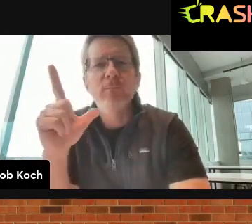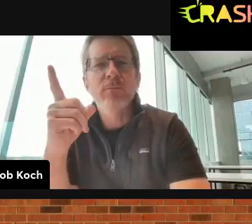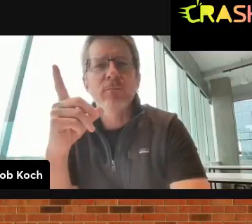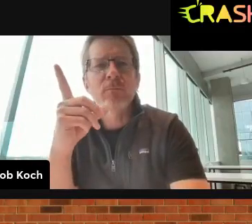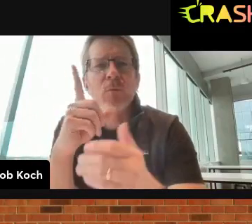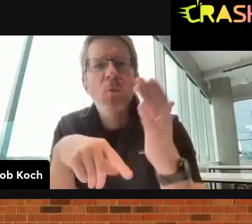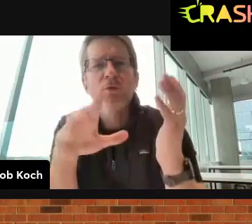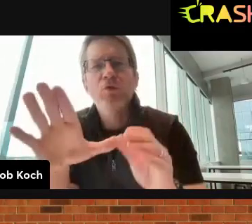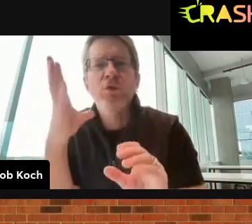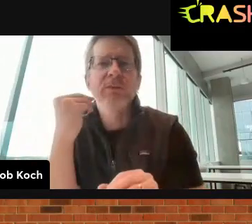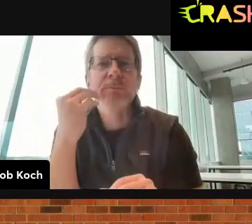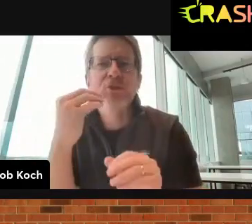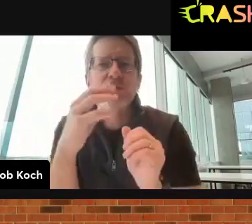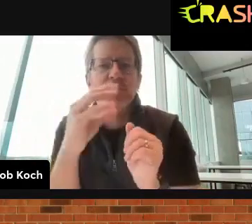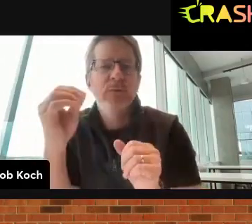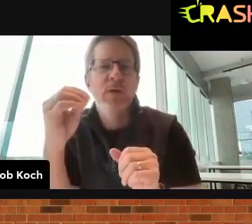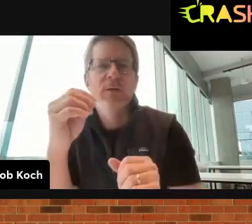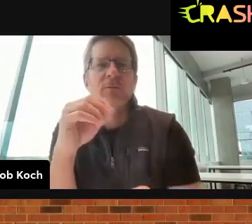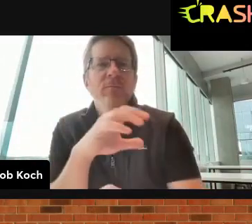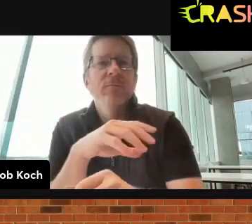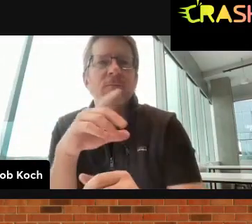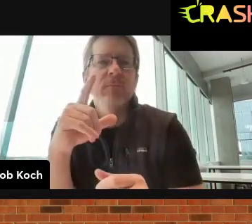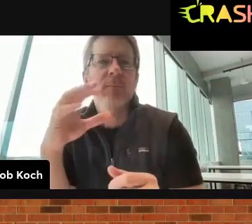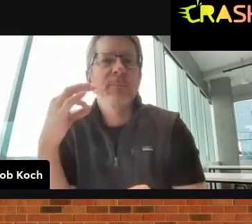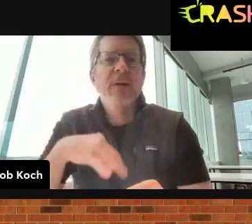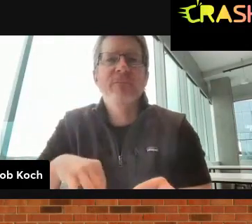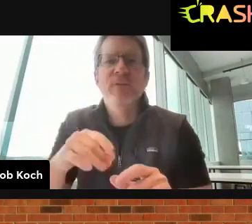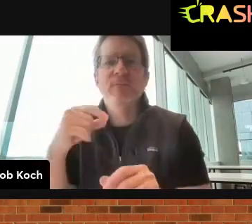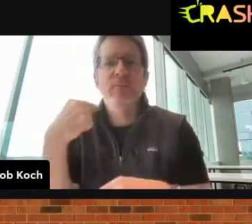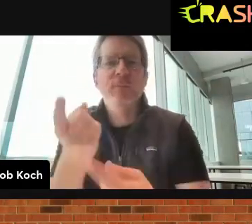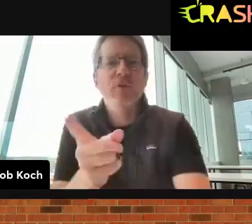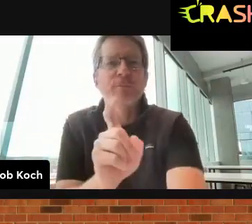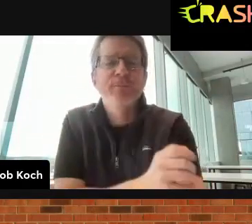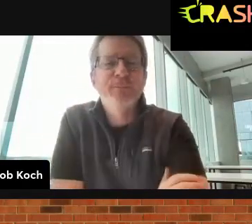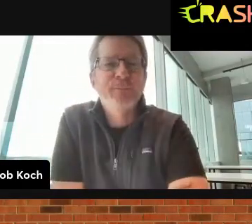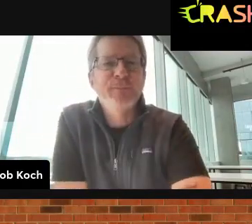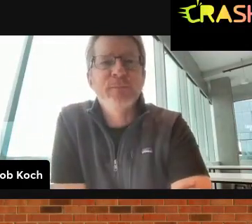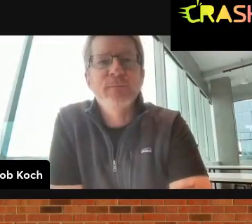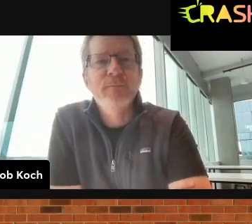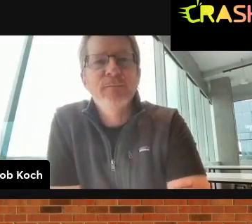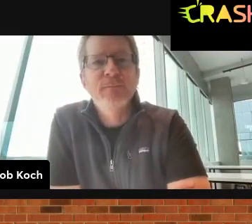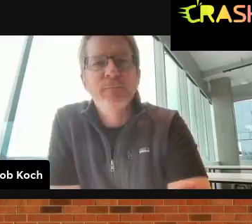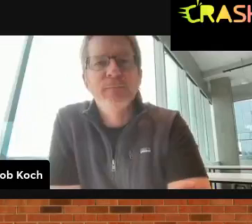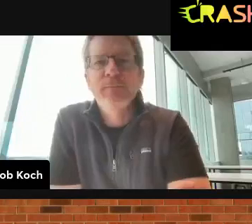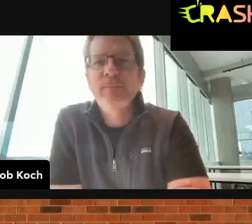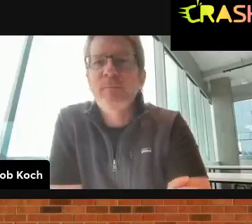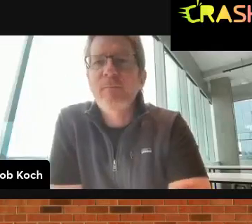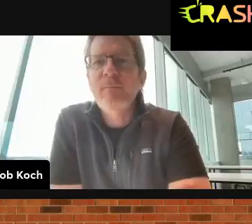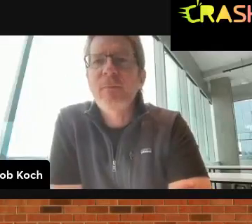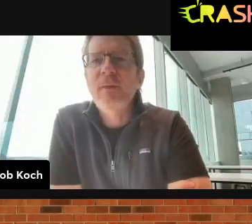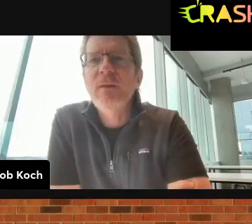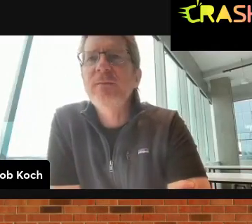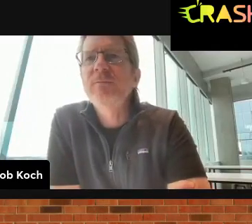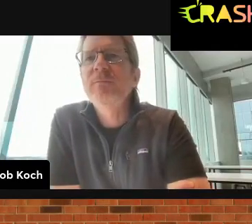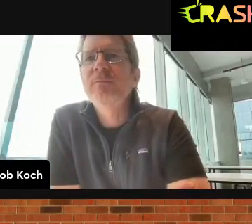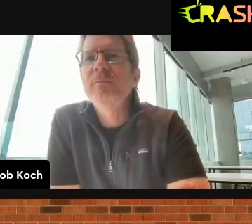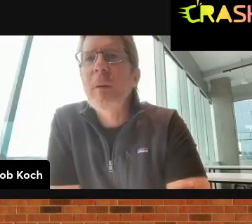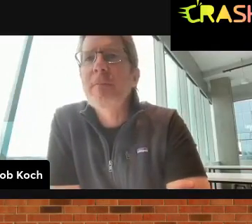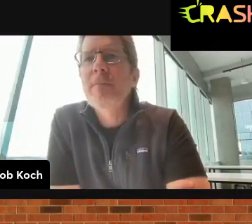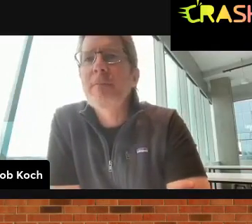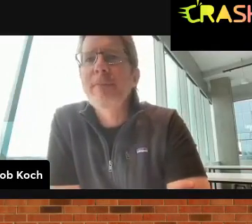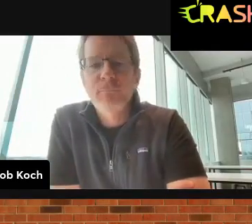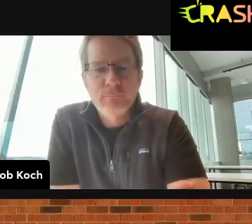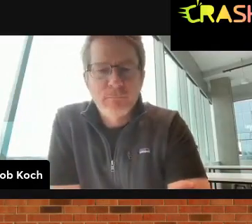How about you, Manuel? What do you have as far as your experience in your organization with IDPs, and